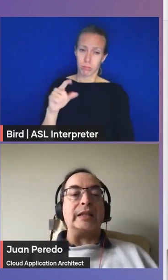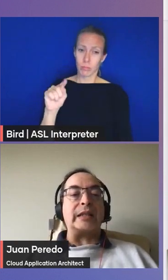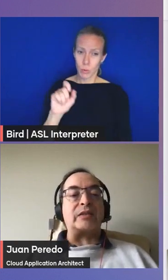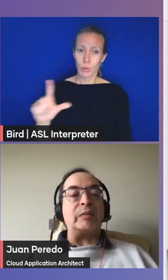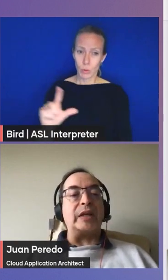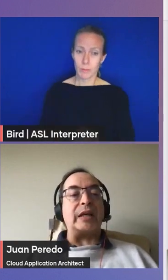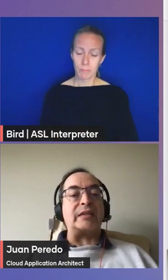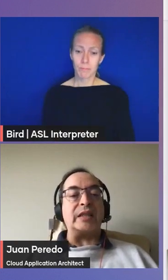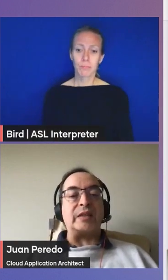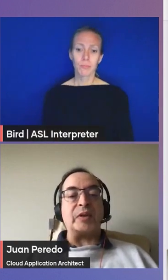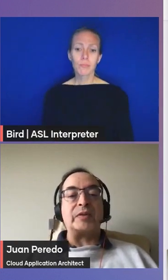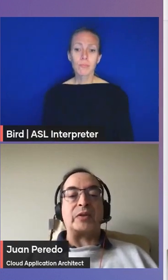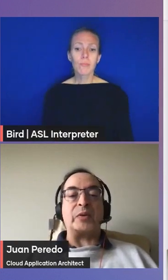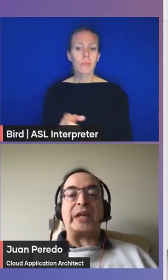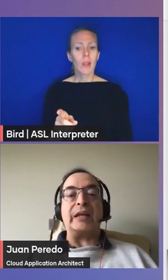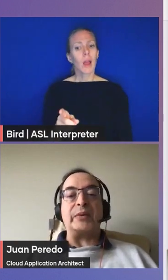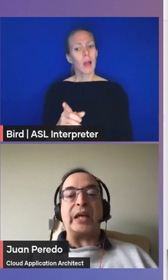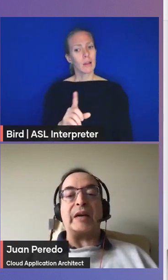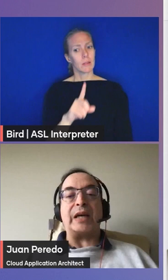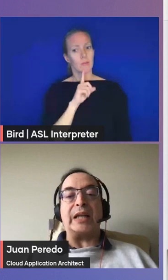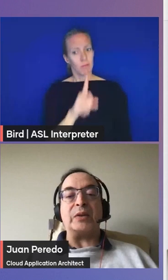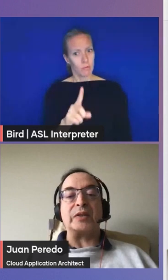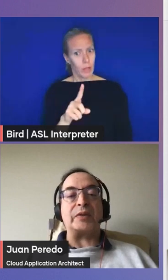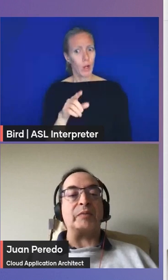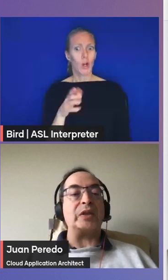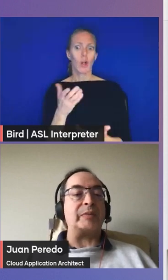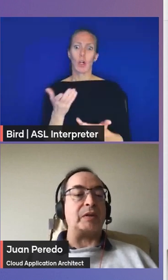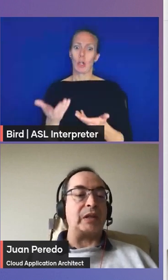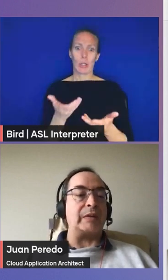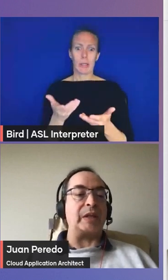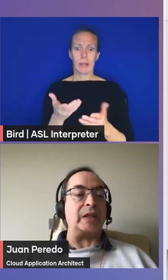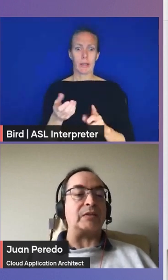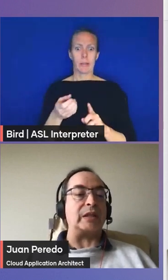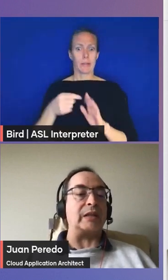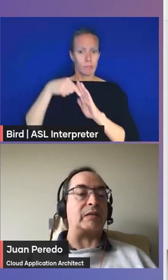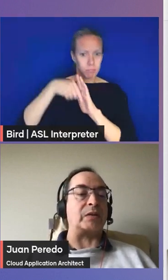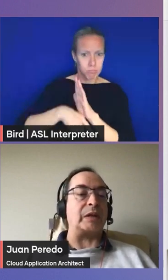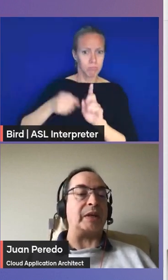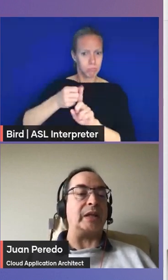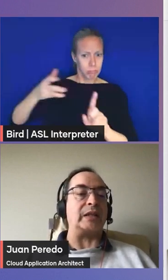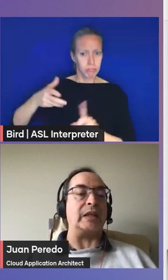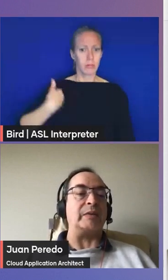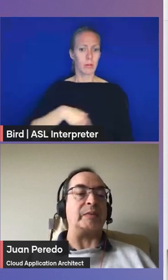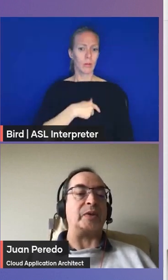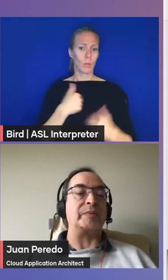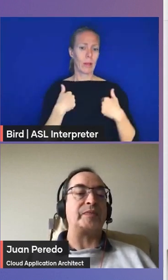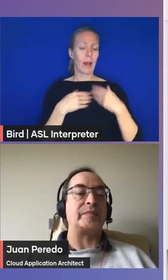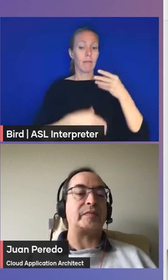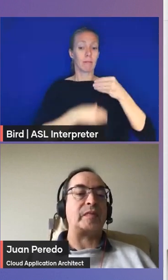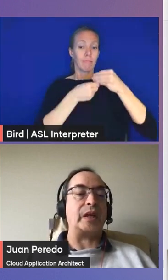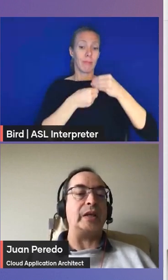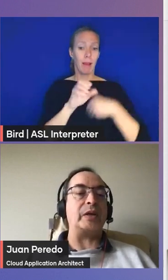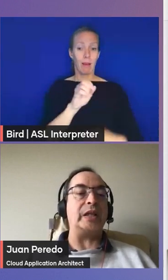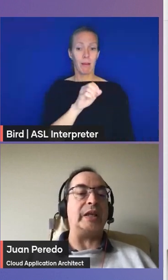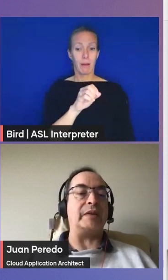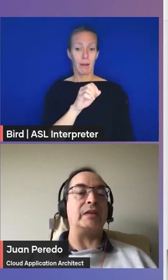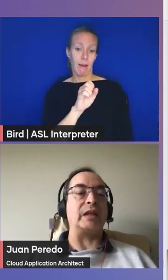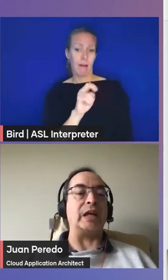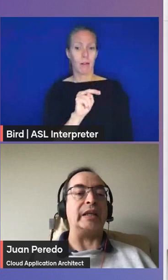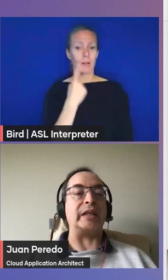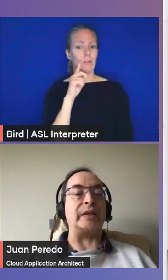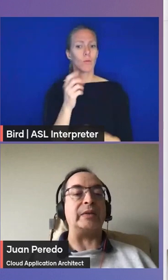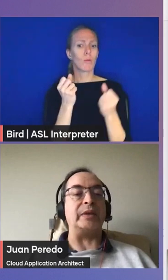And it's extremely extensible, so we have add-ons for multiple applications. I'll talk about that a little more. And you can